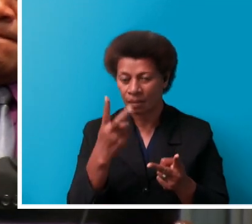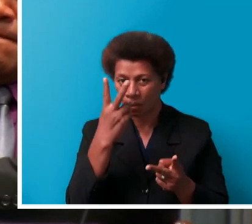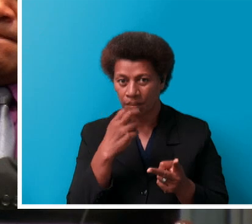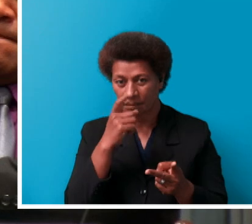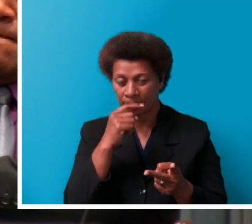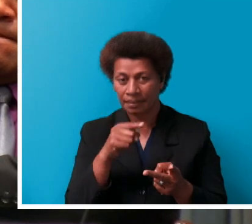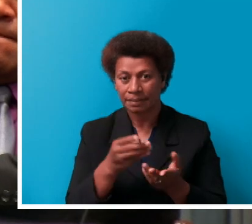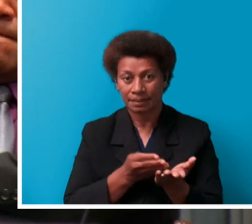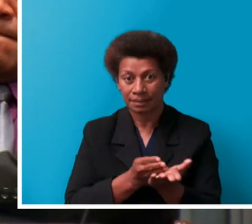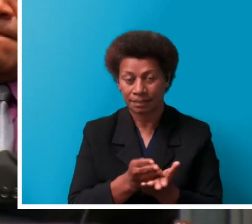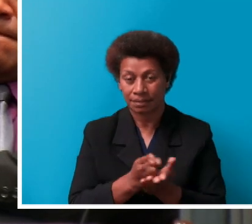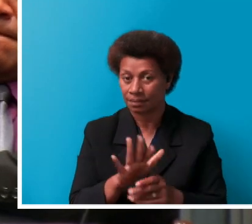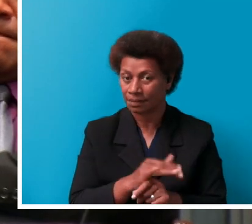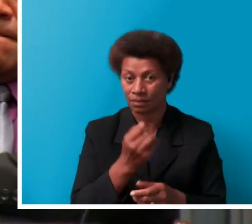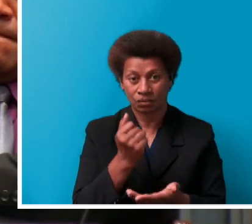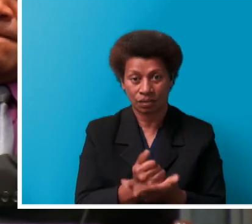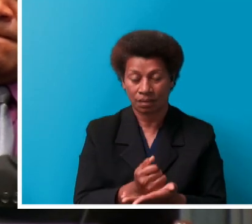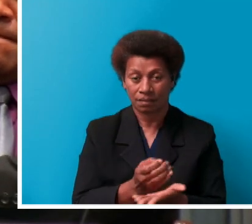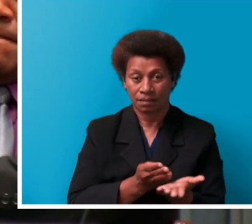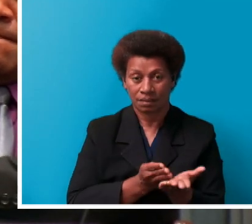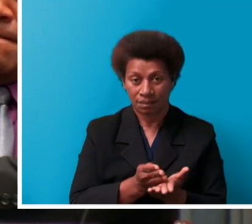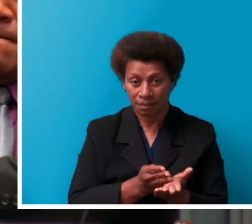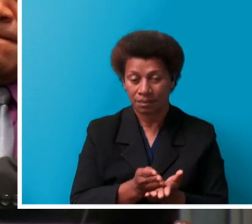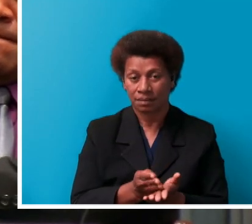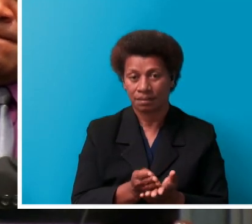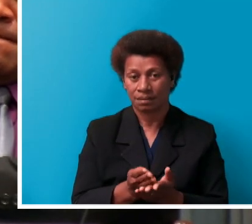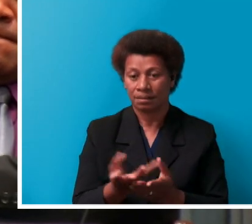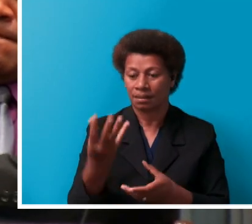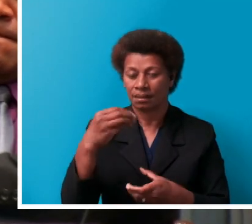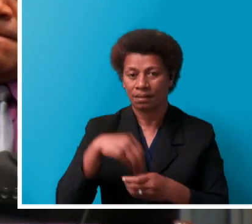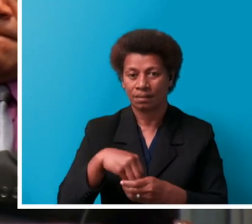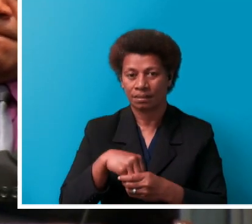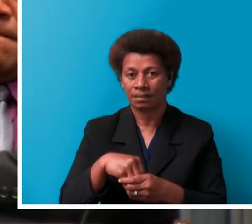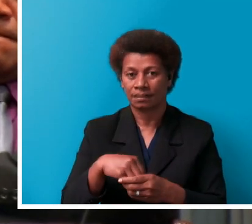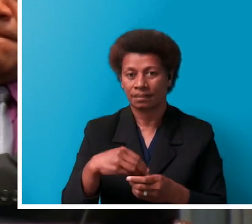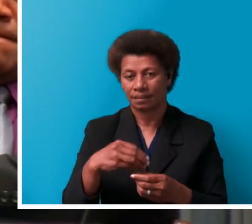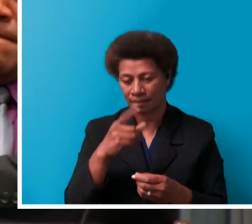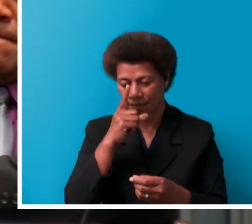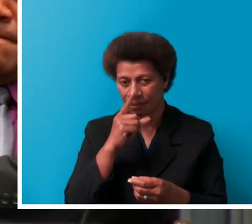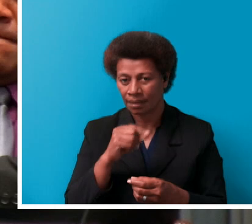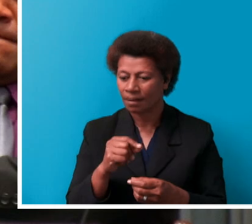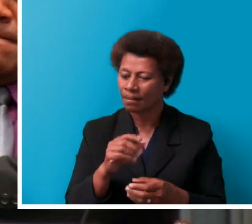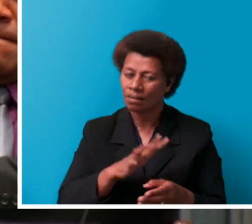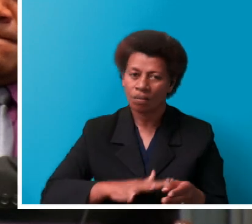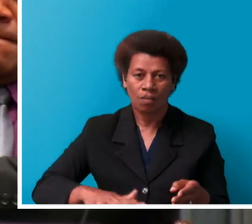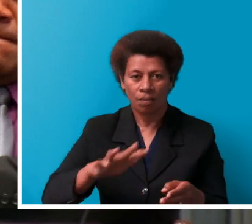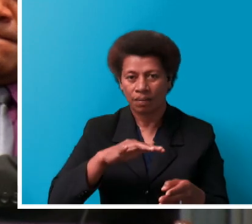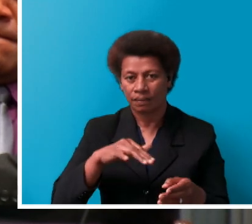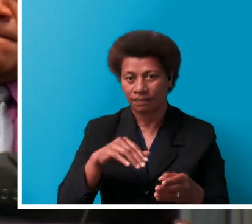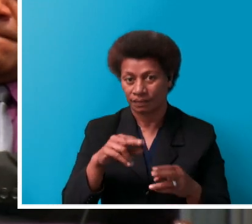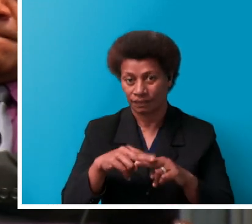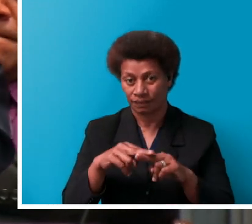services are to ensure that our services are inclusive and cater for the needs of every Fijian. Mr. Speaker,